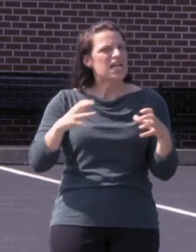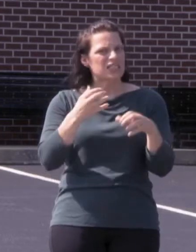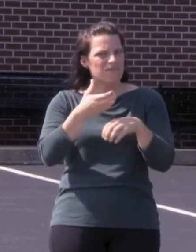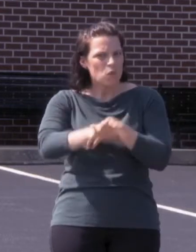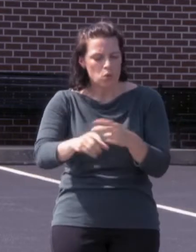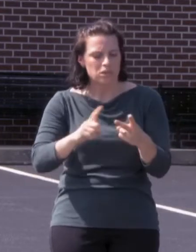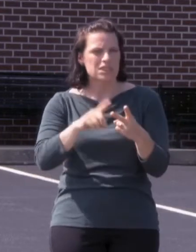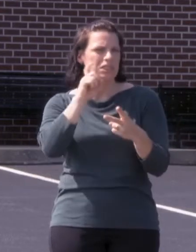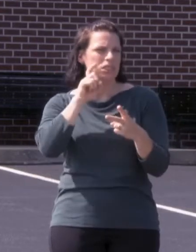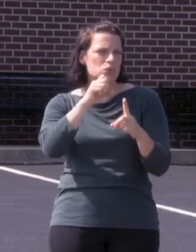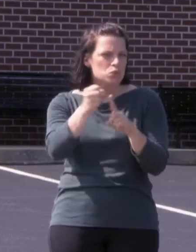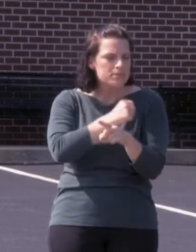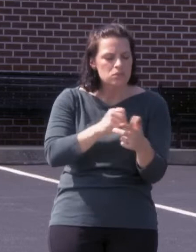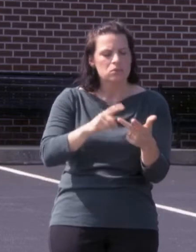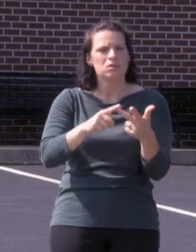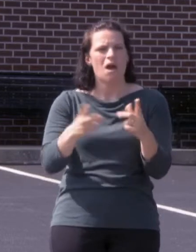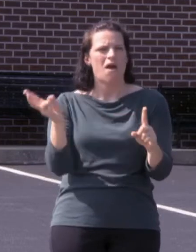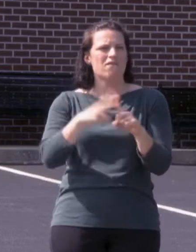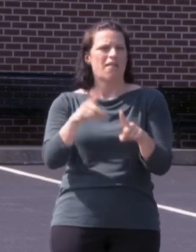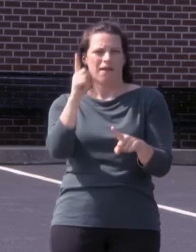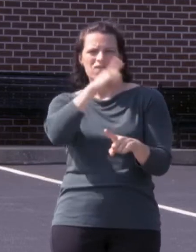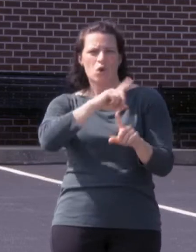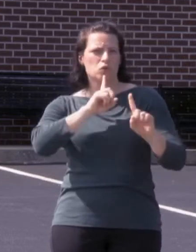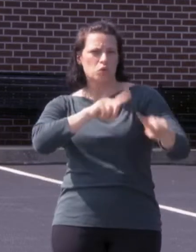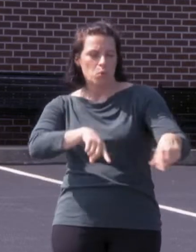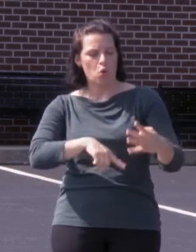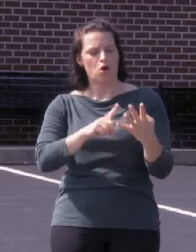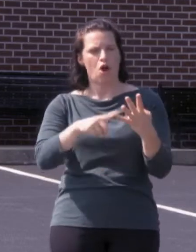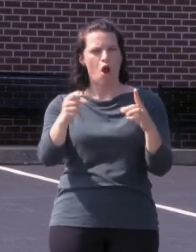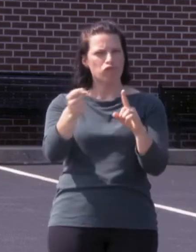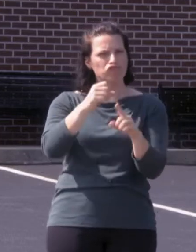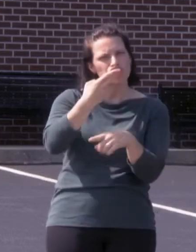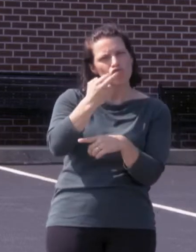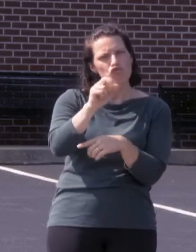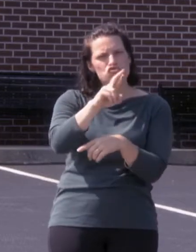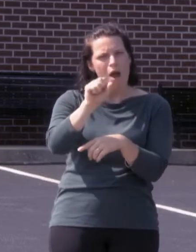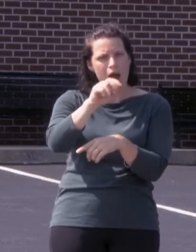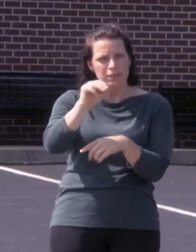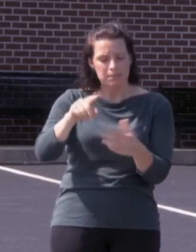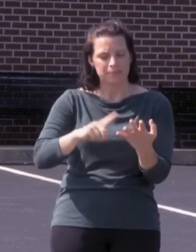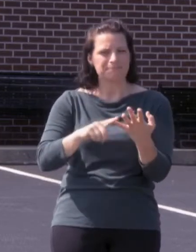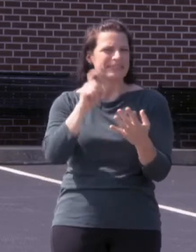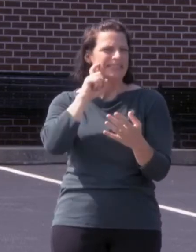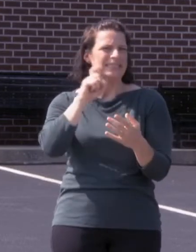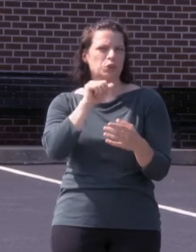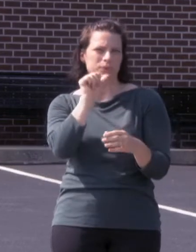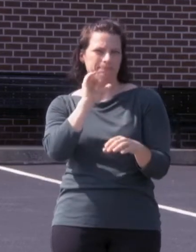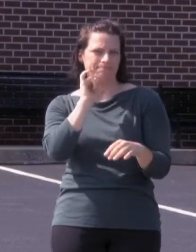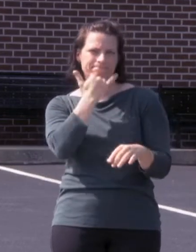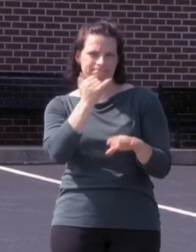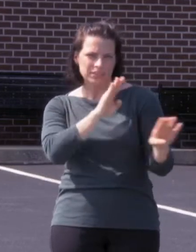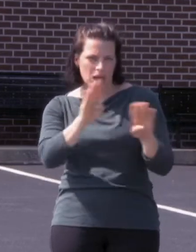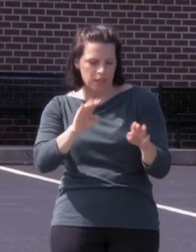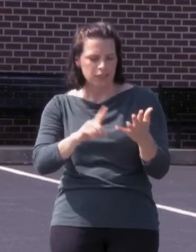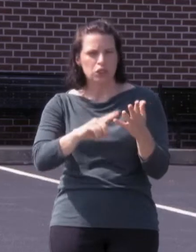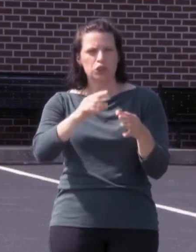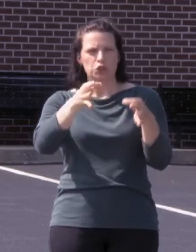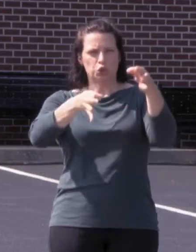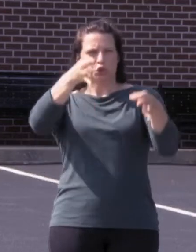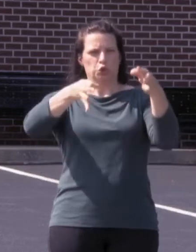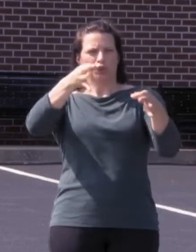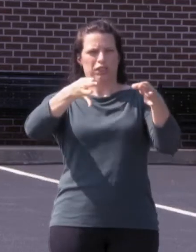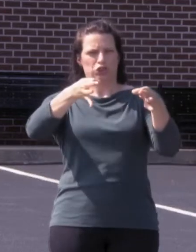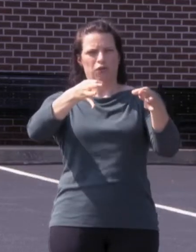sexual abuse, filing a false report, harassment, sexual misconduct, a judicial finding